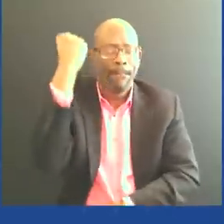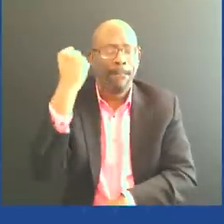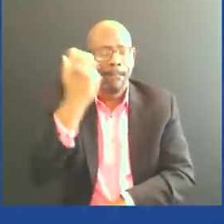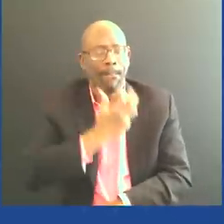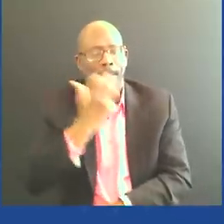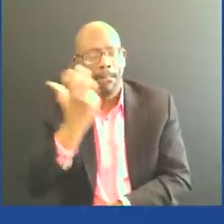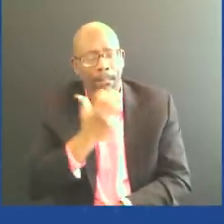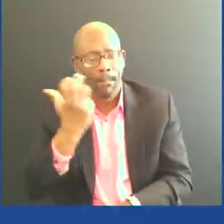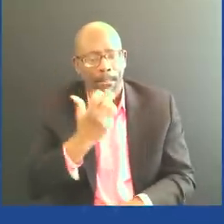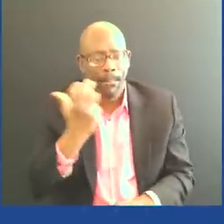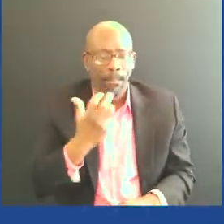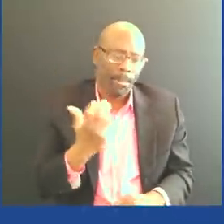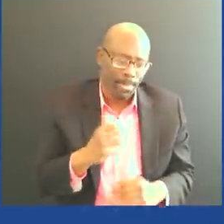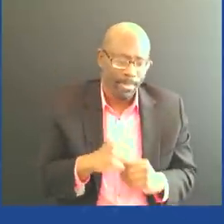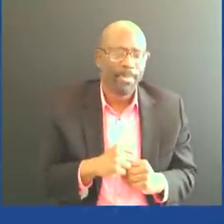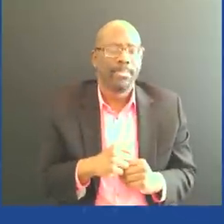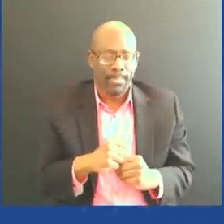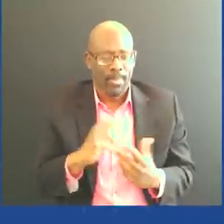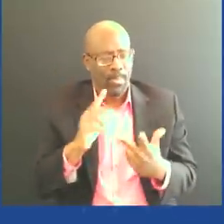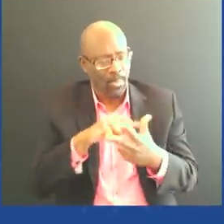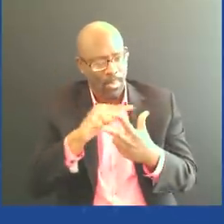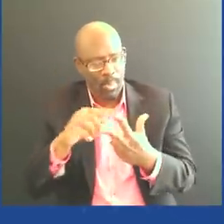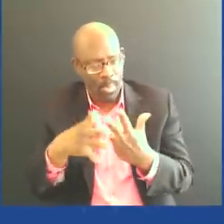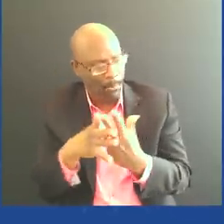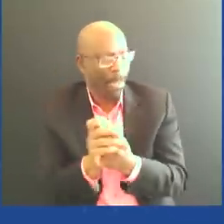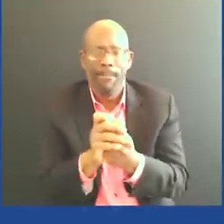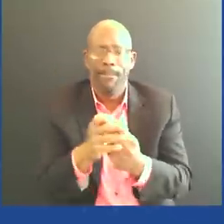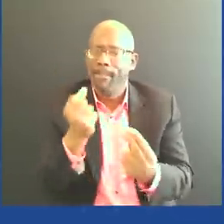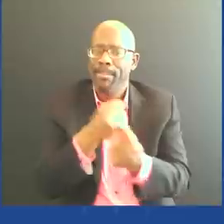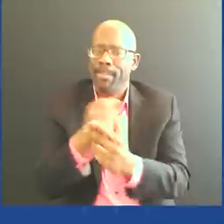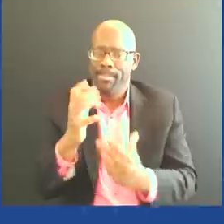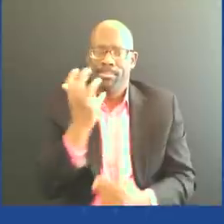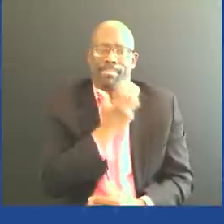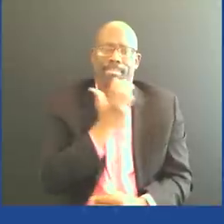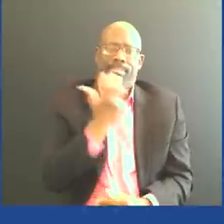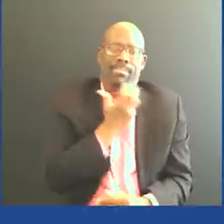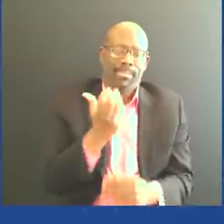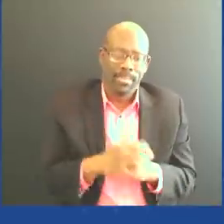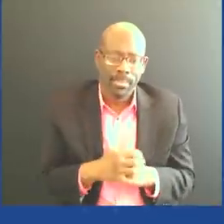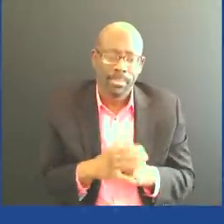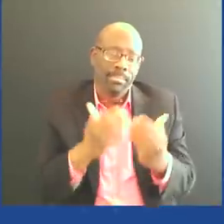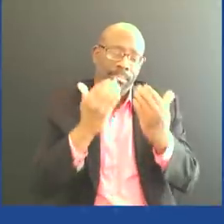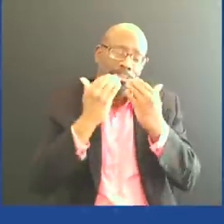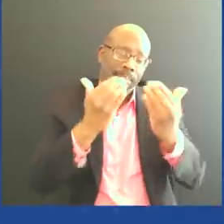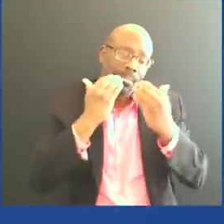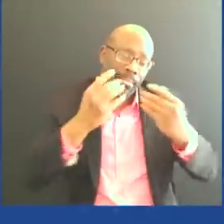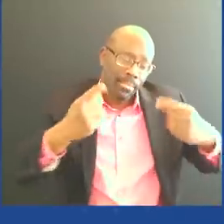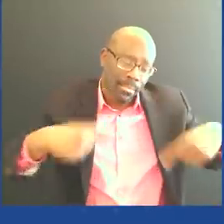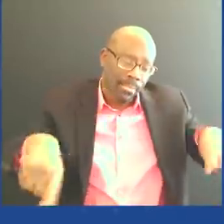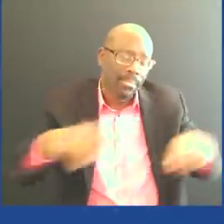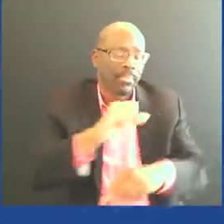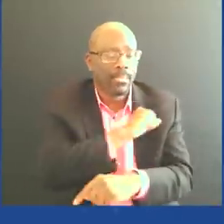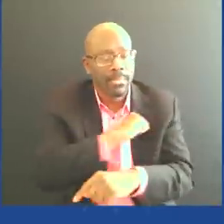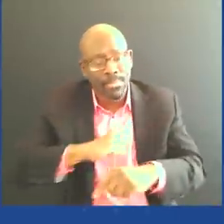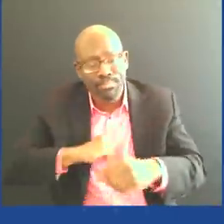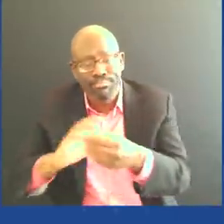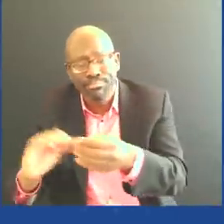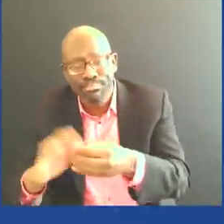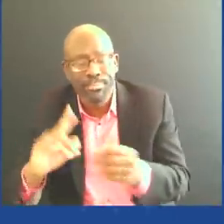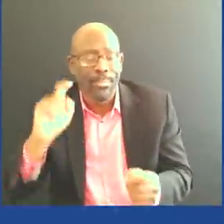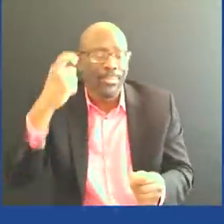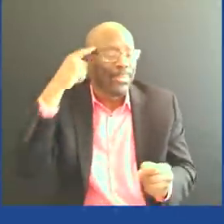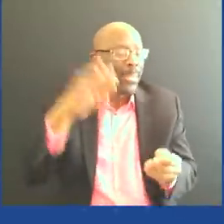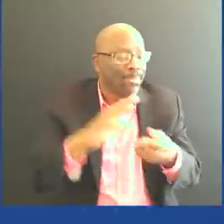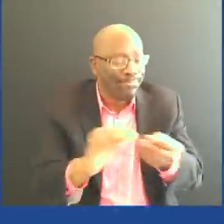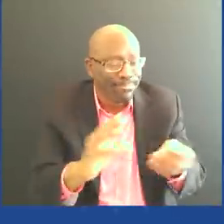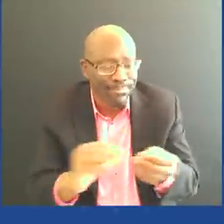Blunt Rochester, Secretary Del Toro, Commander Horton, and all the crew members and families of the USS Delaware, I'm genuinely